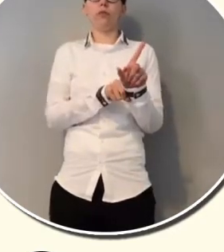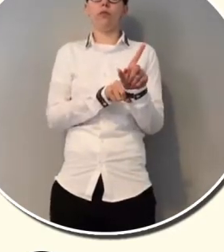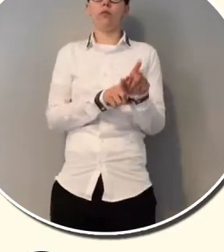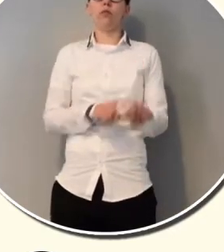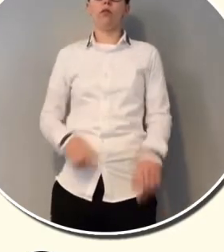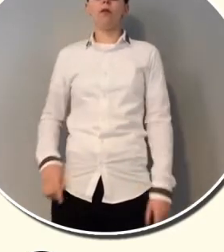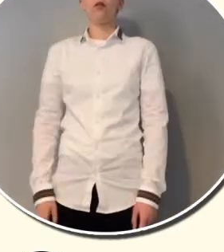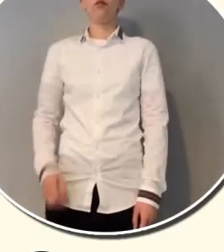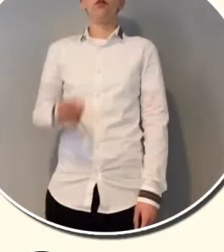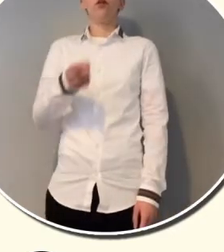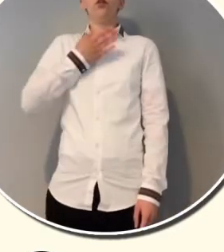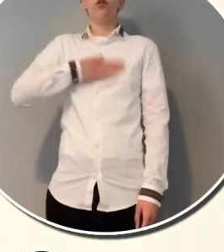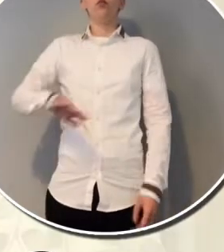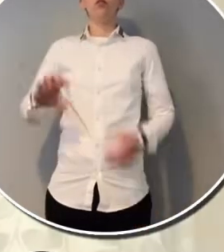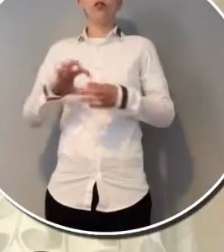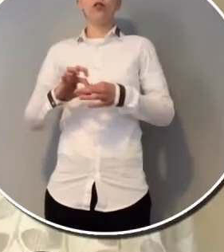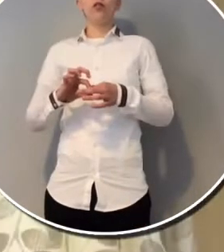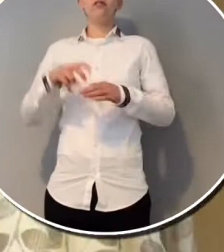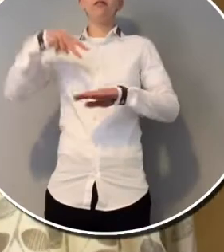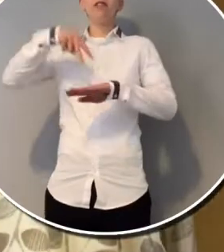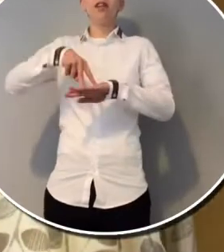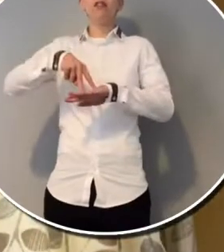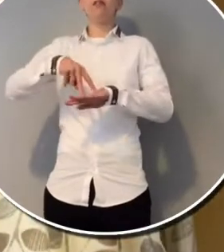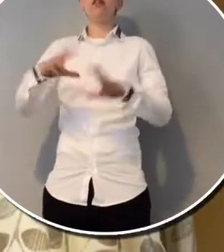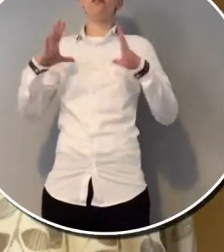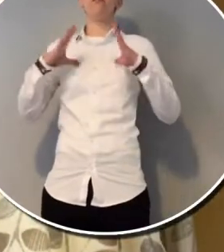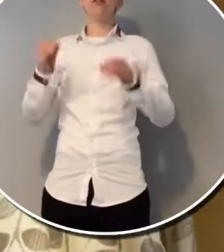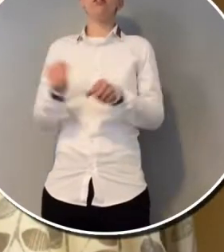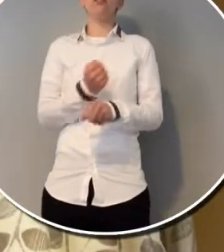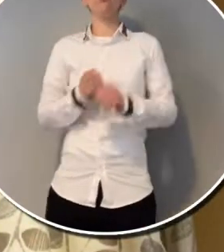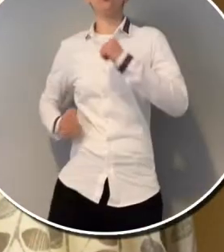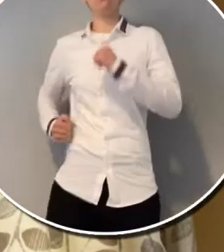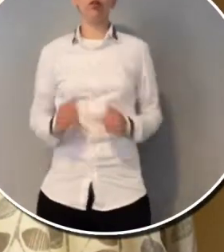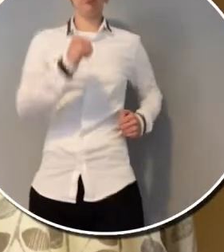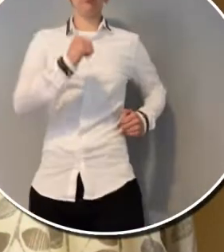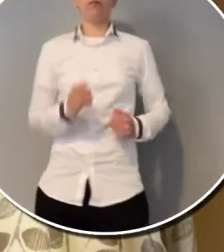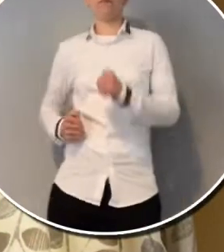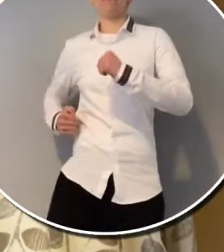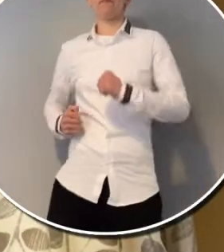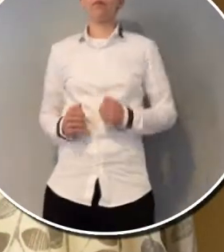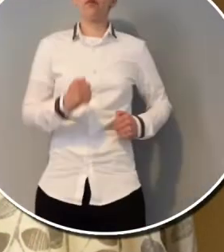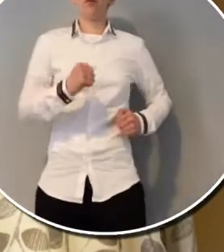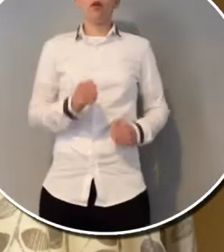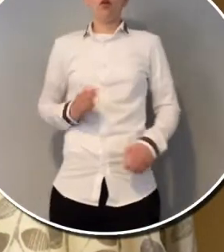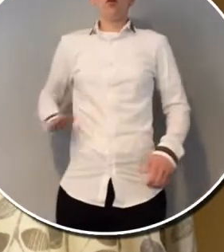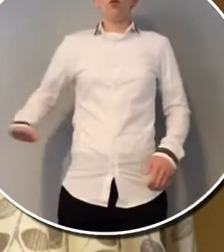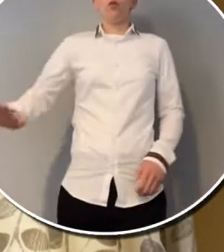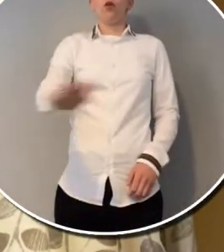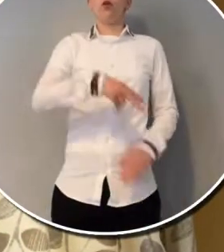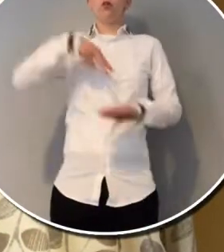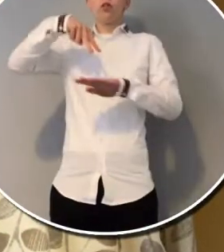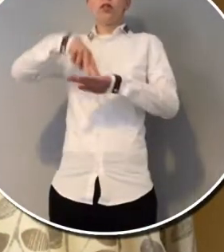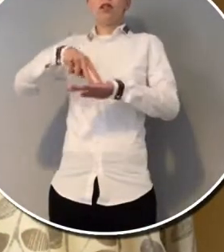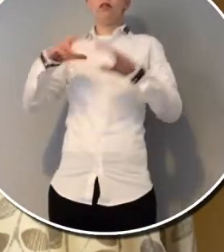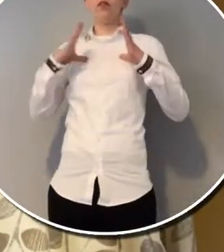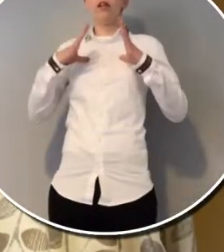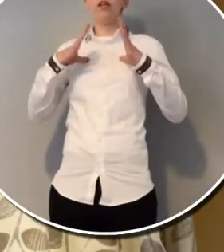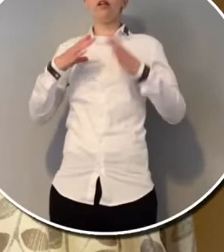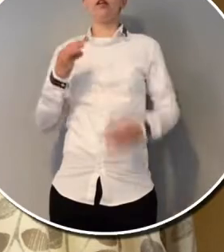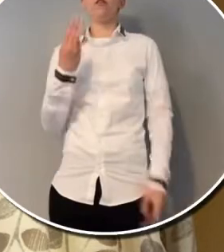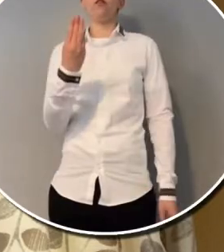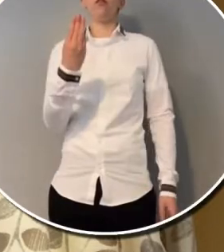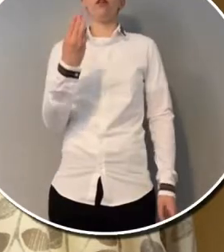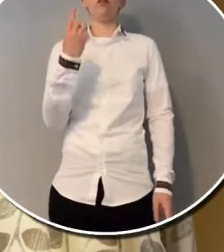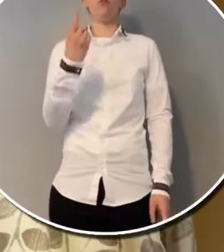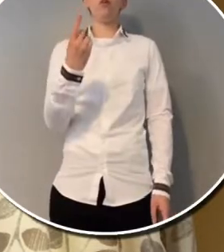marching. Are we all up and ready? So after three, one, two, three. Oh, the Grand Old